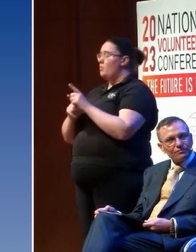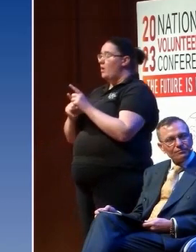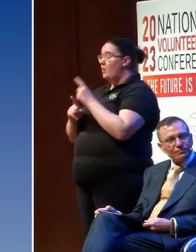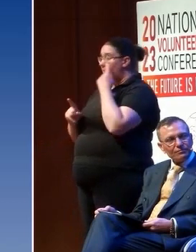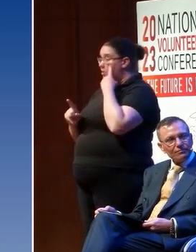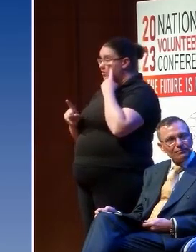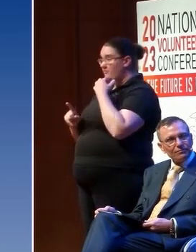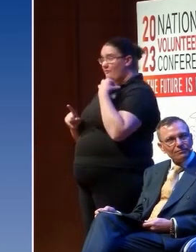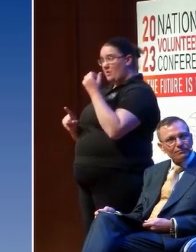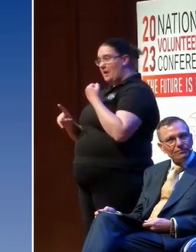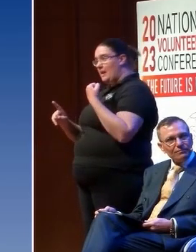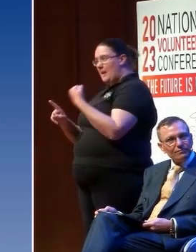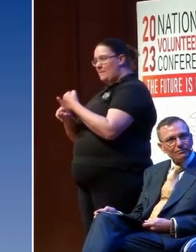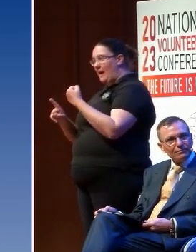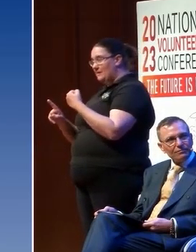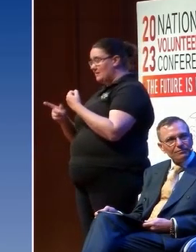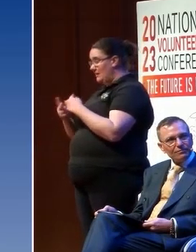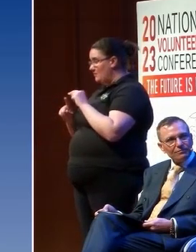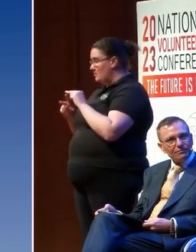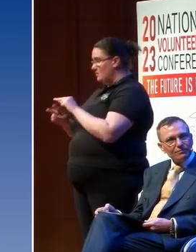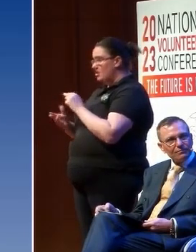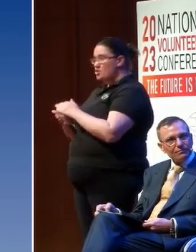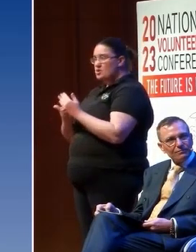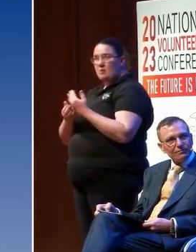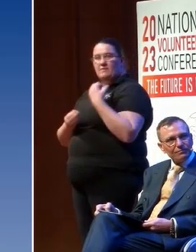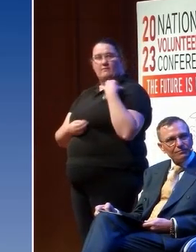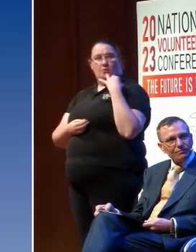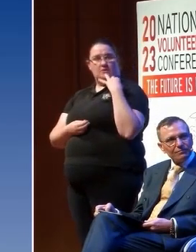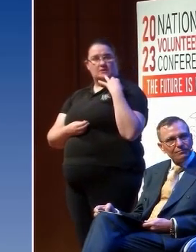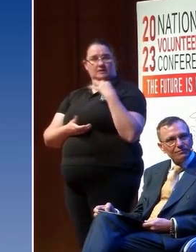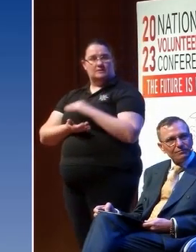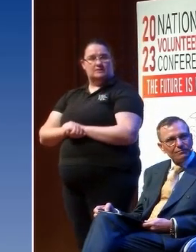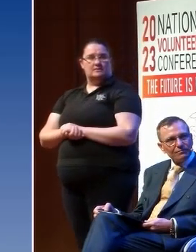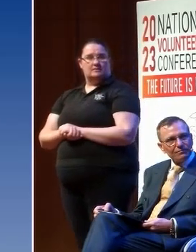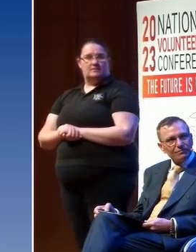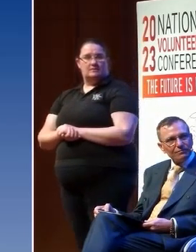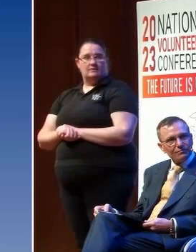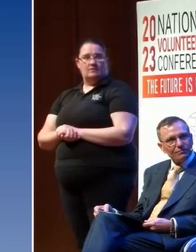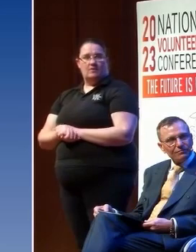know the one thing that inspires and motivates our volunteers more than anything